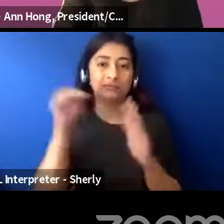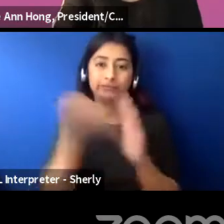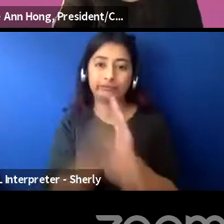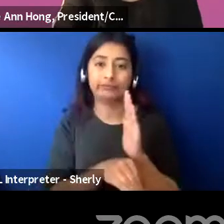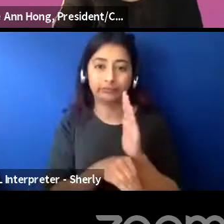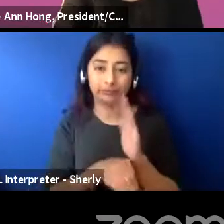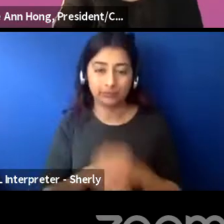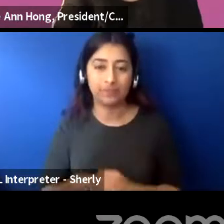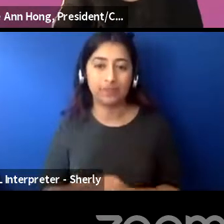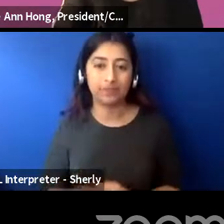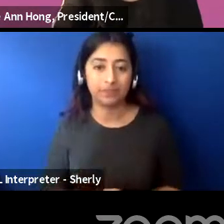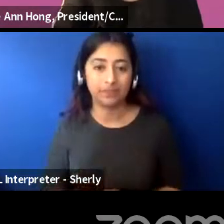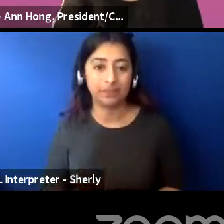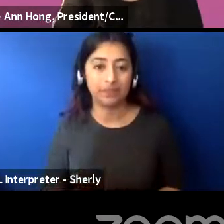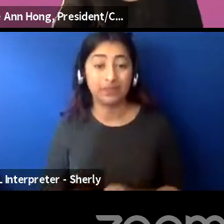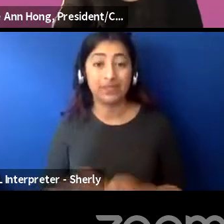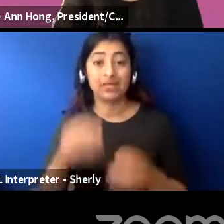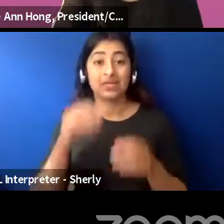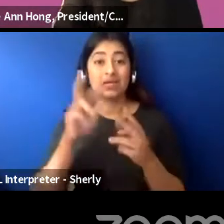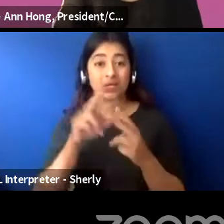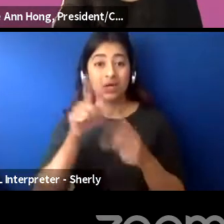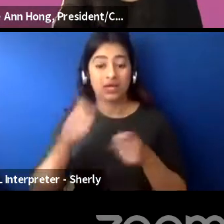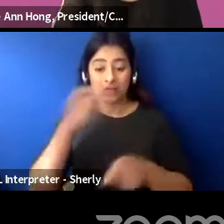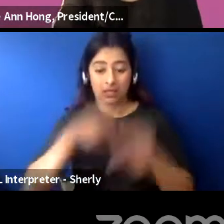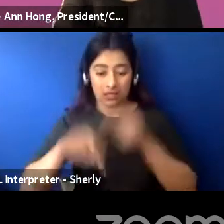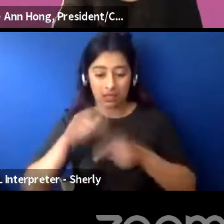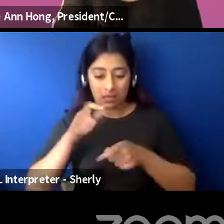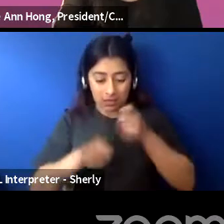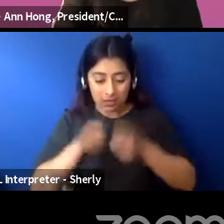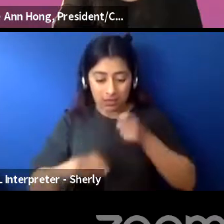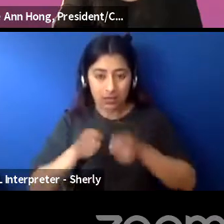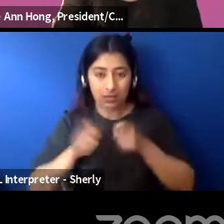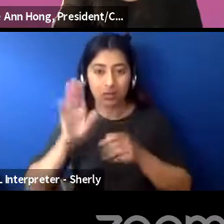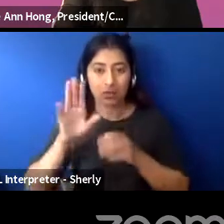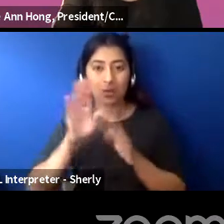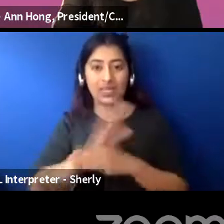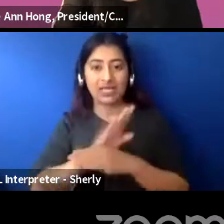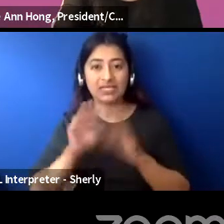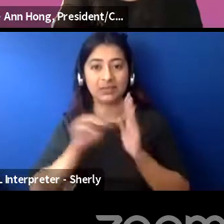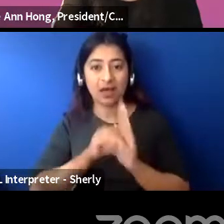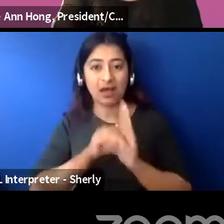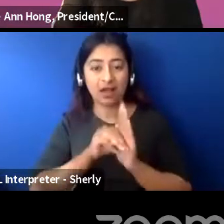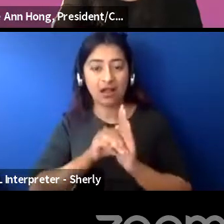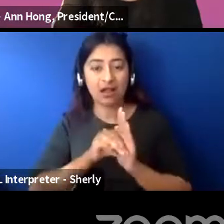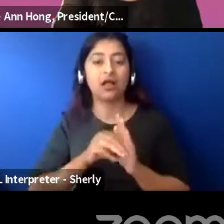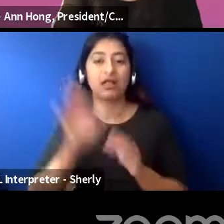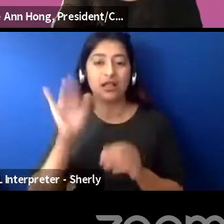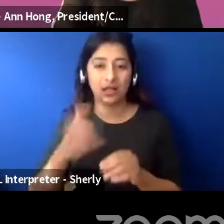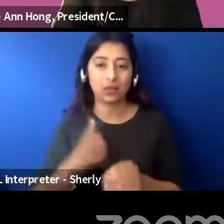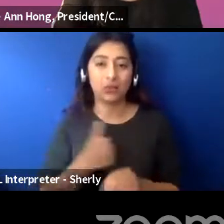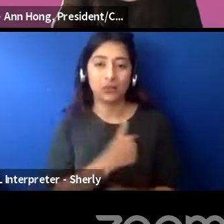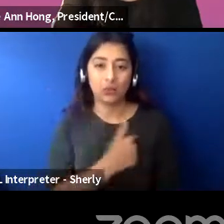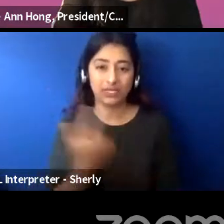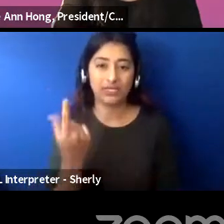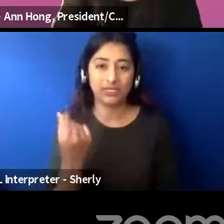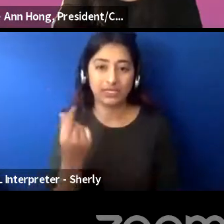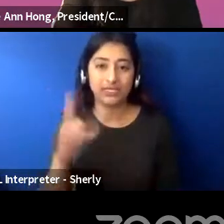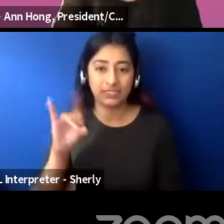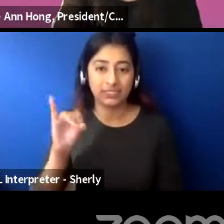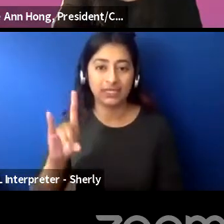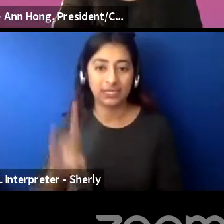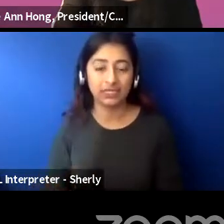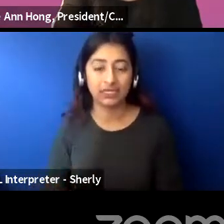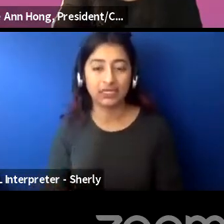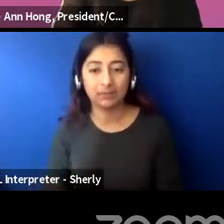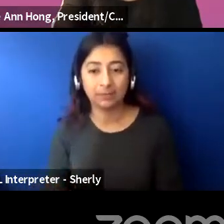you either had to redo your business model or you make some micro changes, which is what we did. And I think what happened was, because we